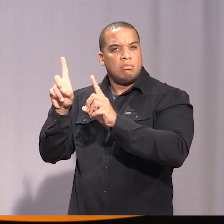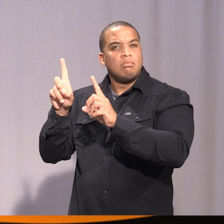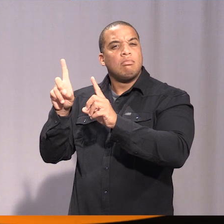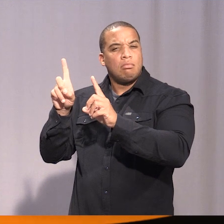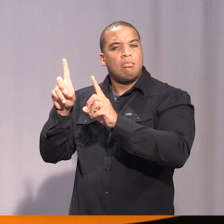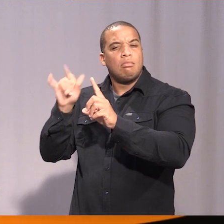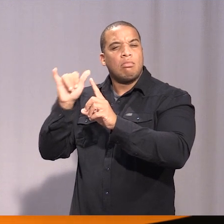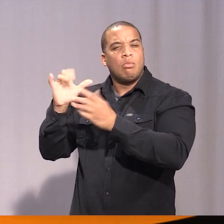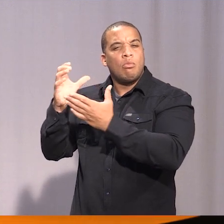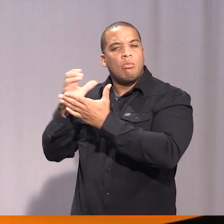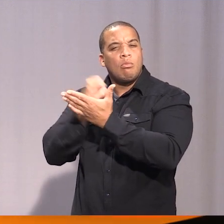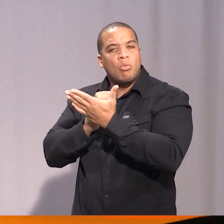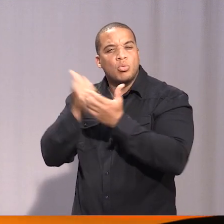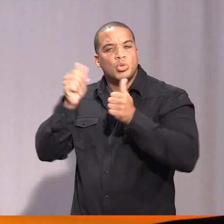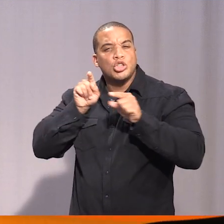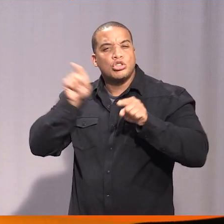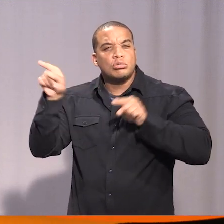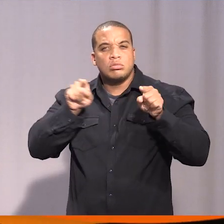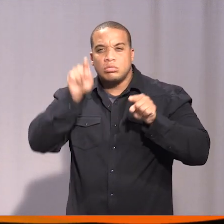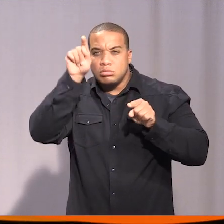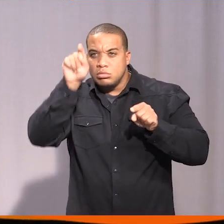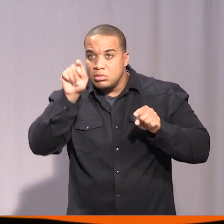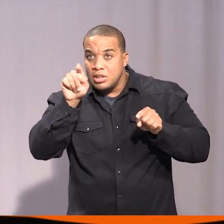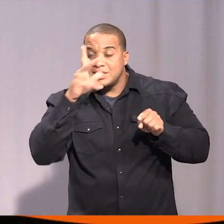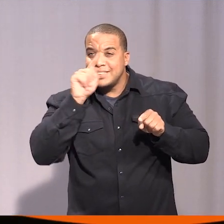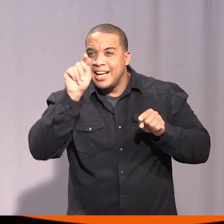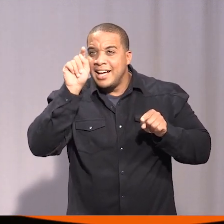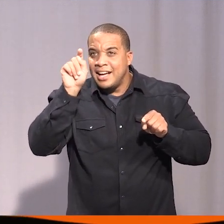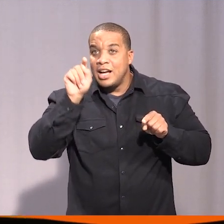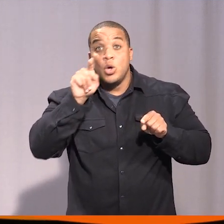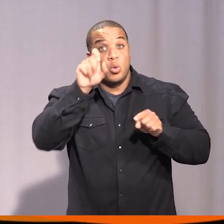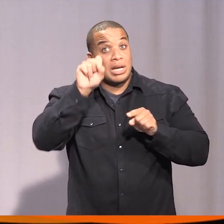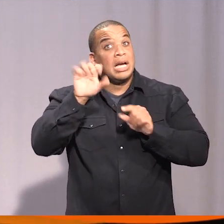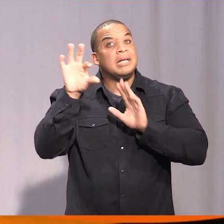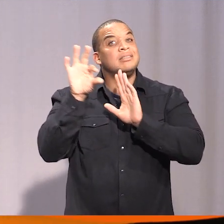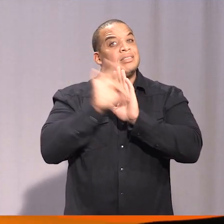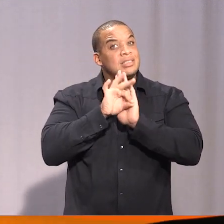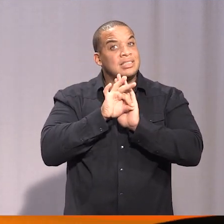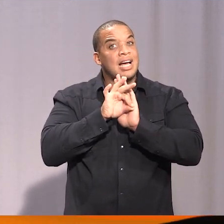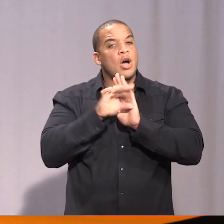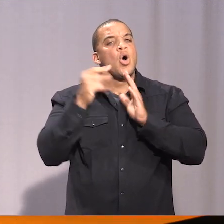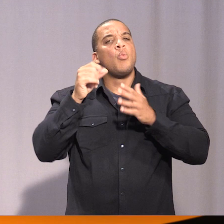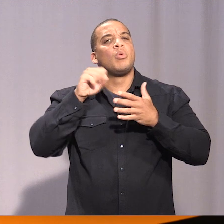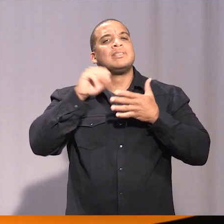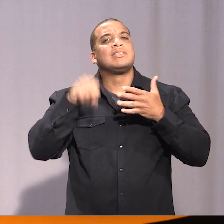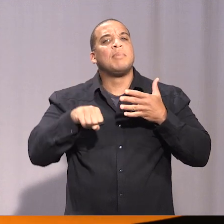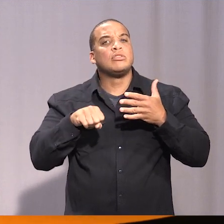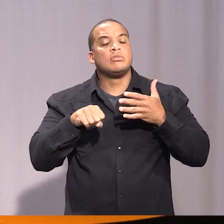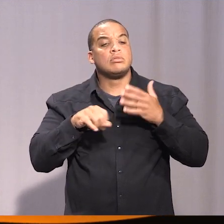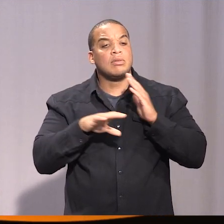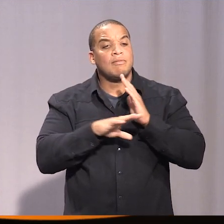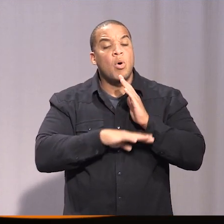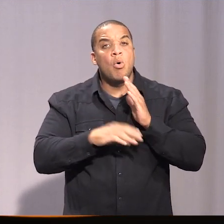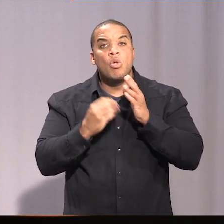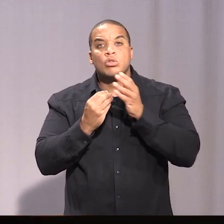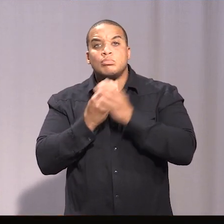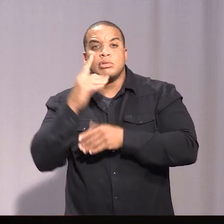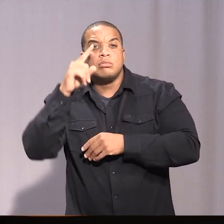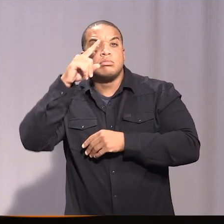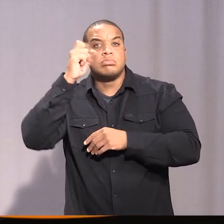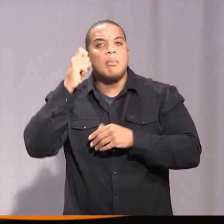education, just as an example. And you can see here, you can select the semester that you are looking for